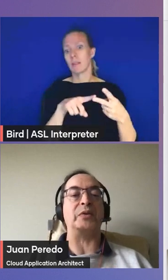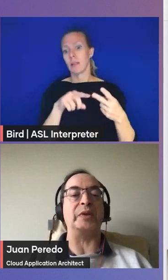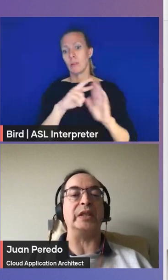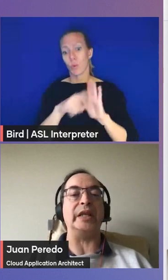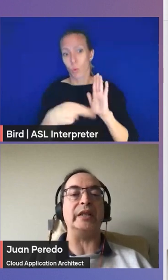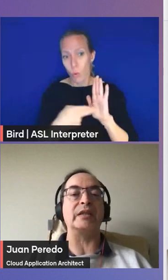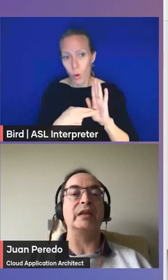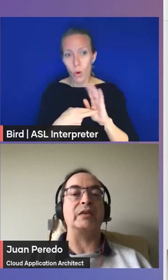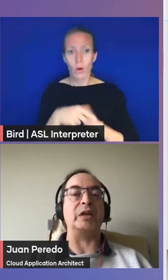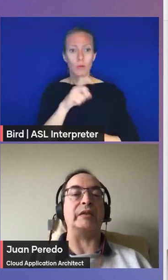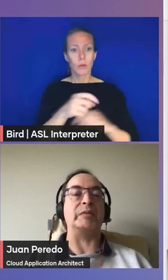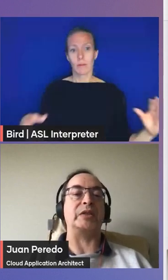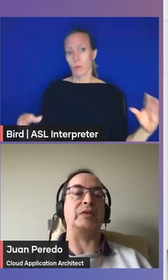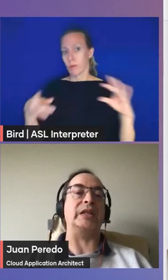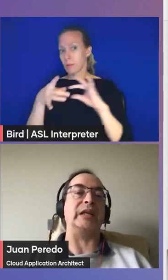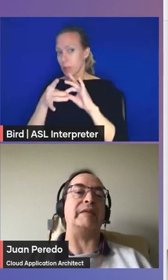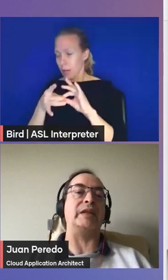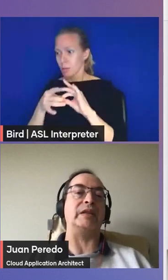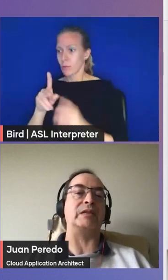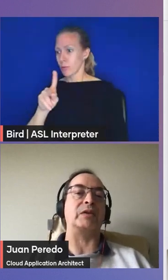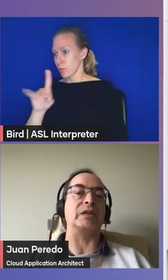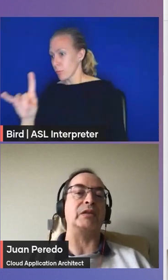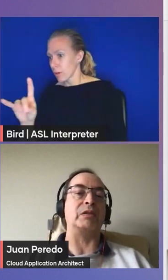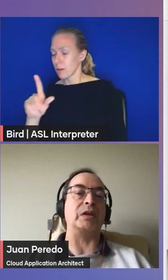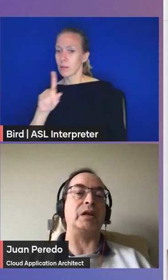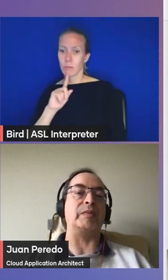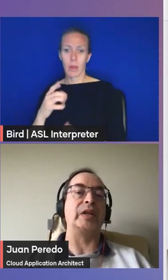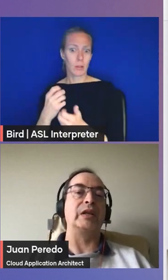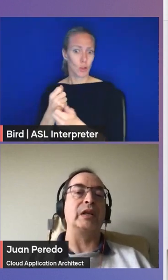it to Kubernetes, you have to make sure that everything is talk